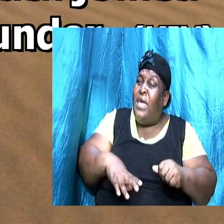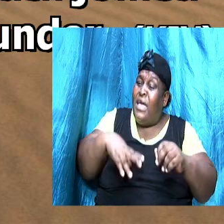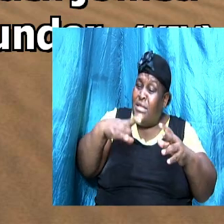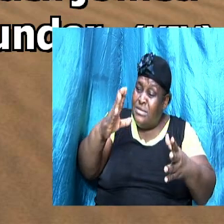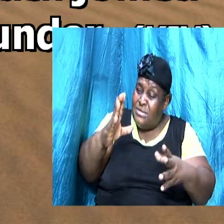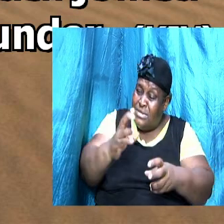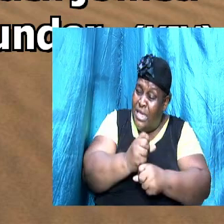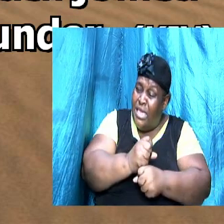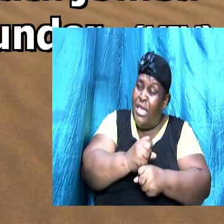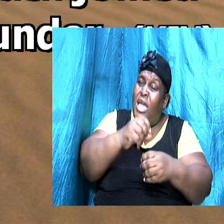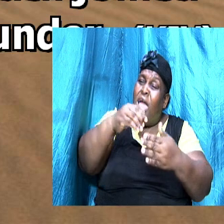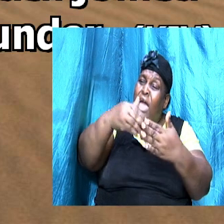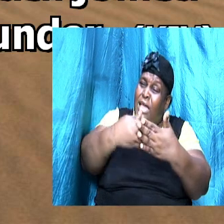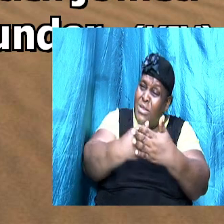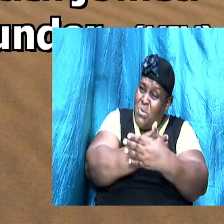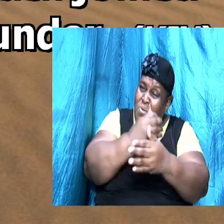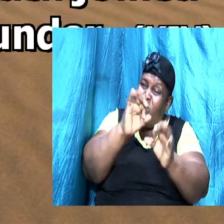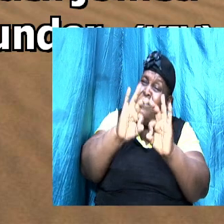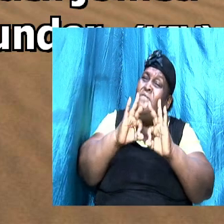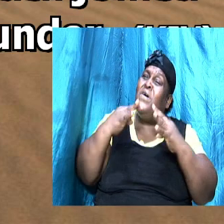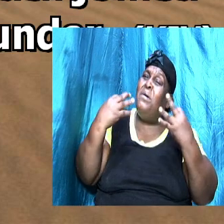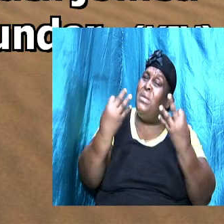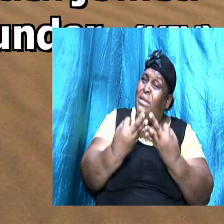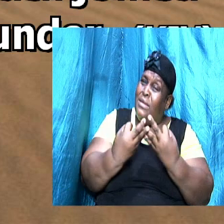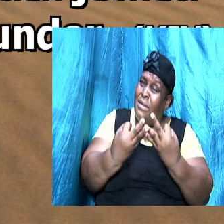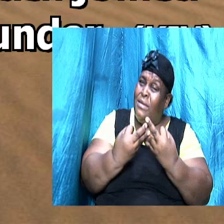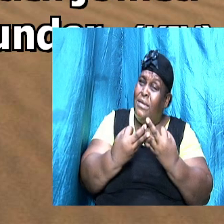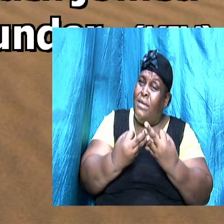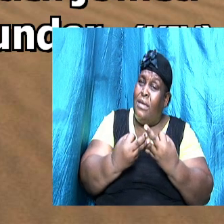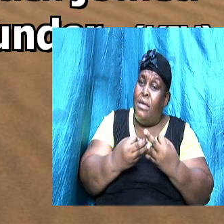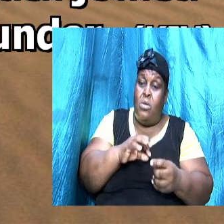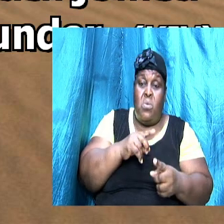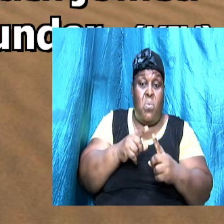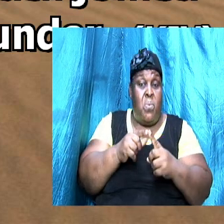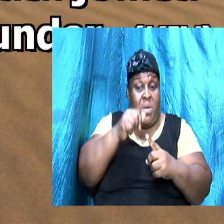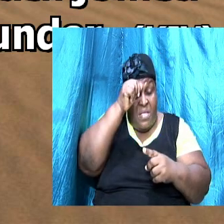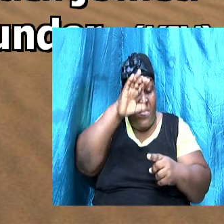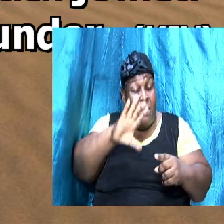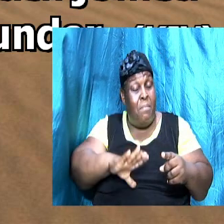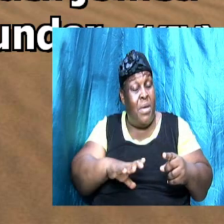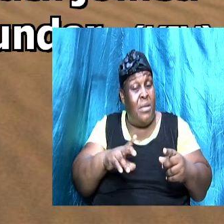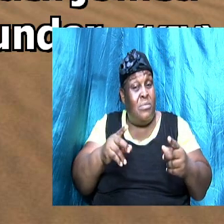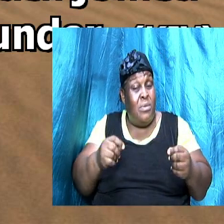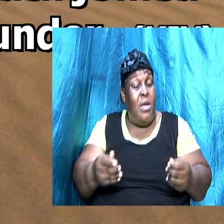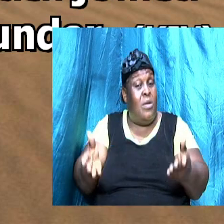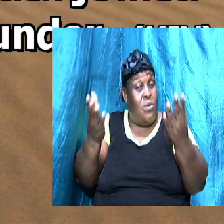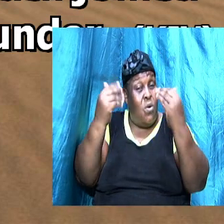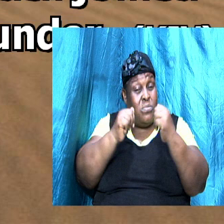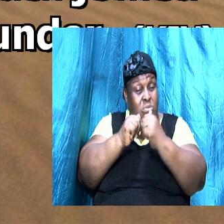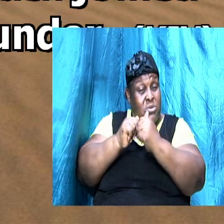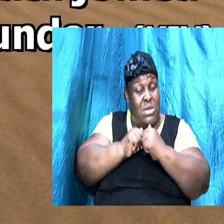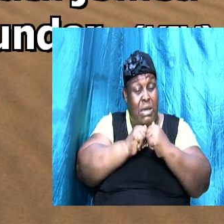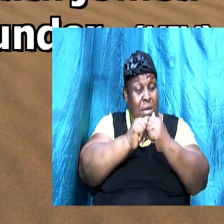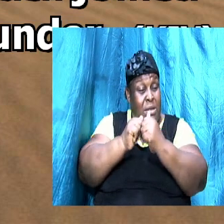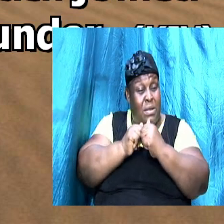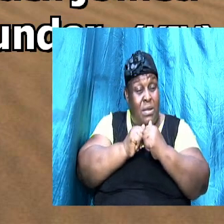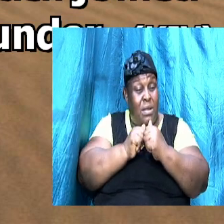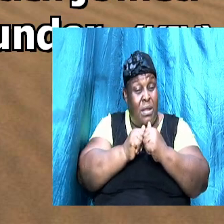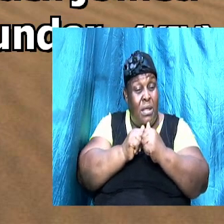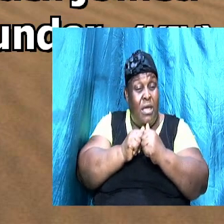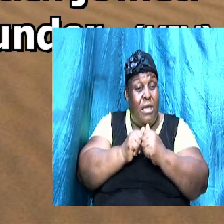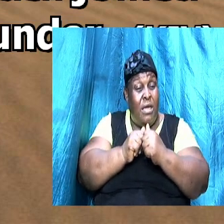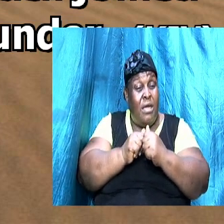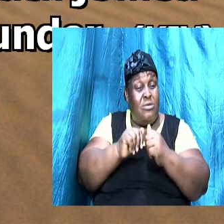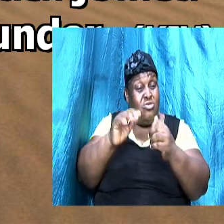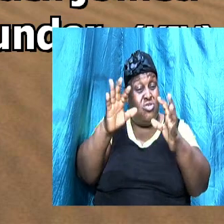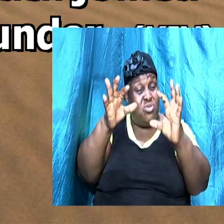nucleus, a new family. And when he does this, and when he comes together and consummate that thing,